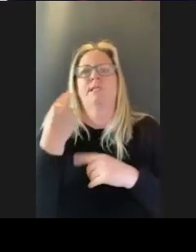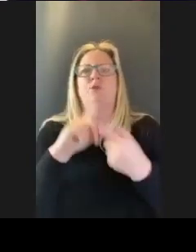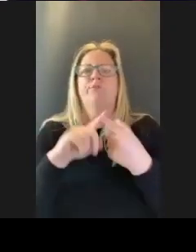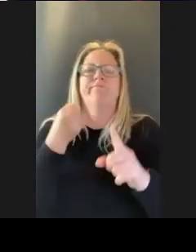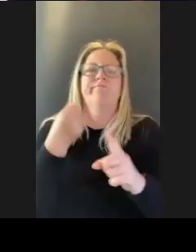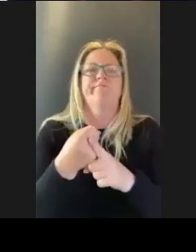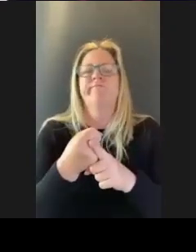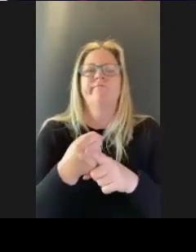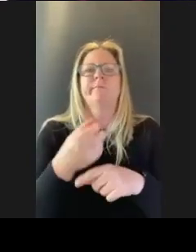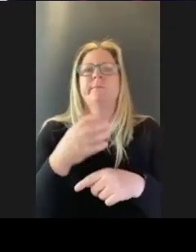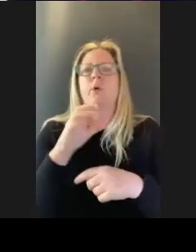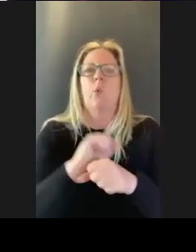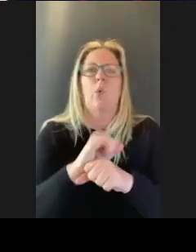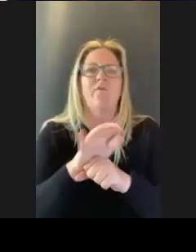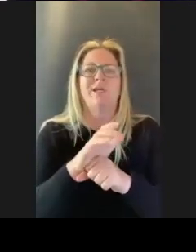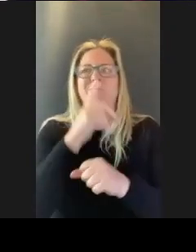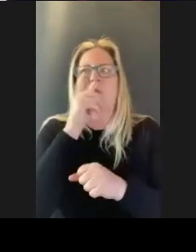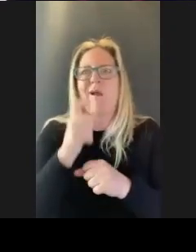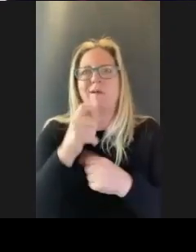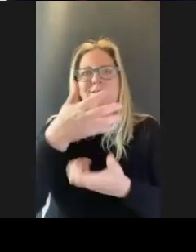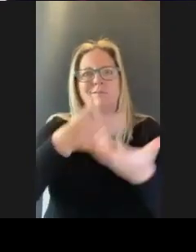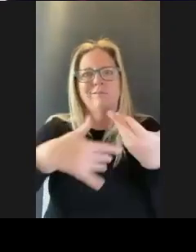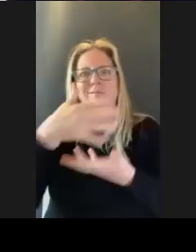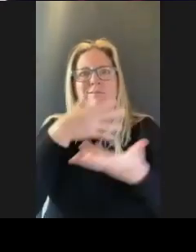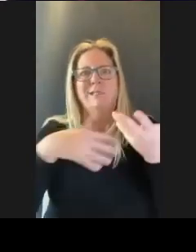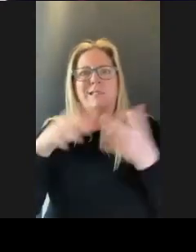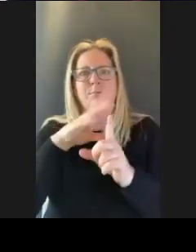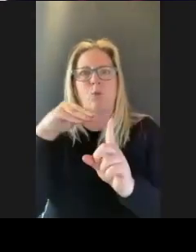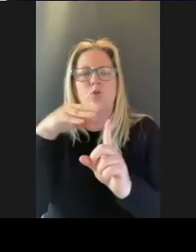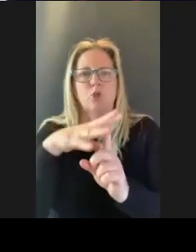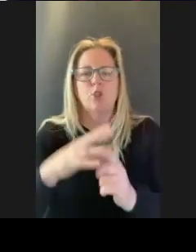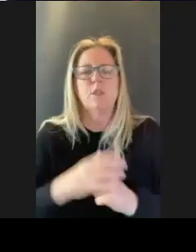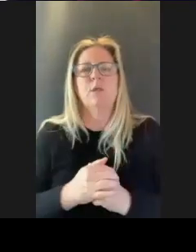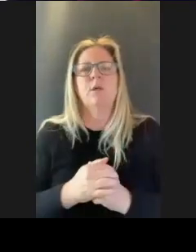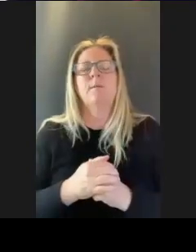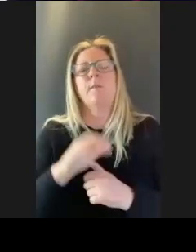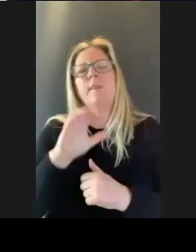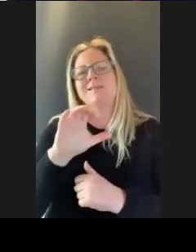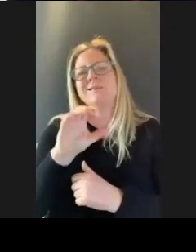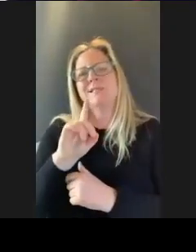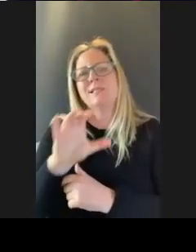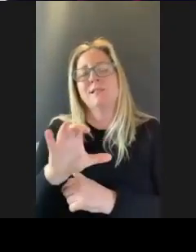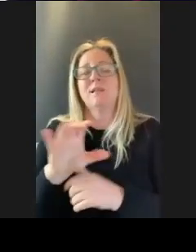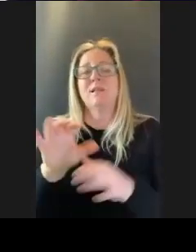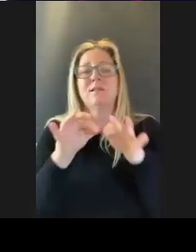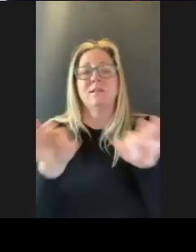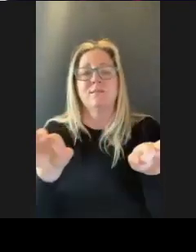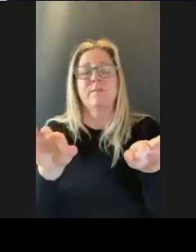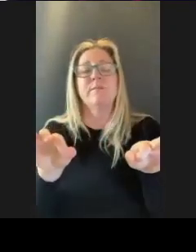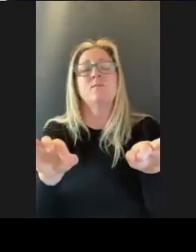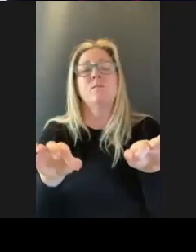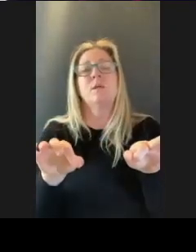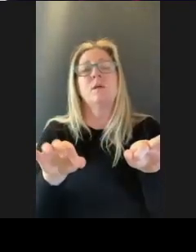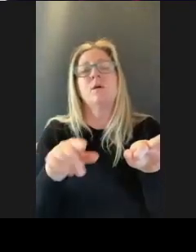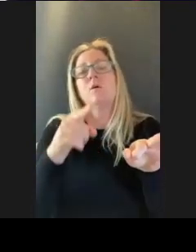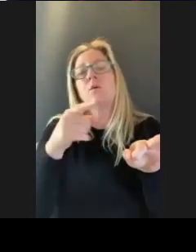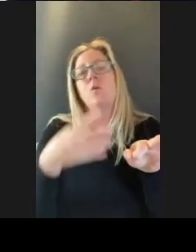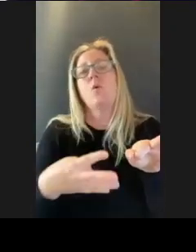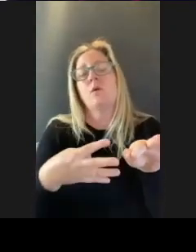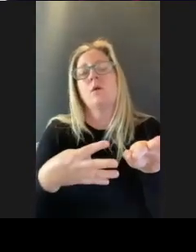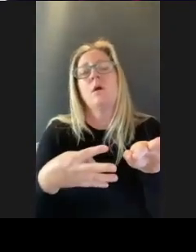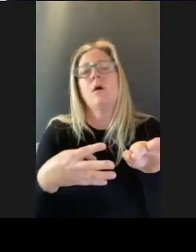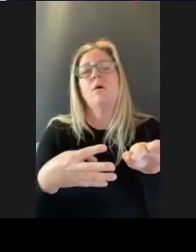COVID-19 because of their exposure. The CDC stated that nearly a quarter of employed Hispanic